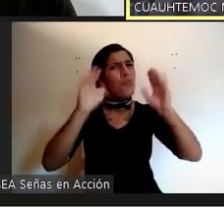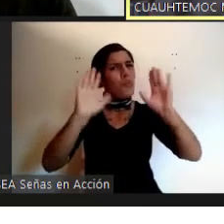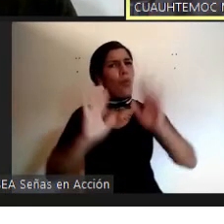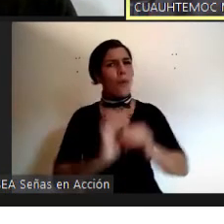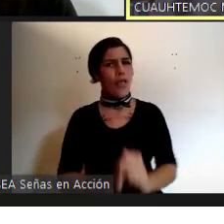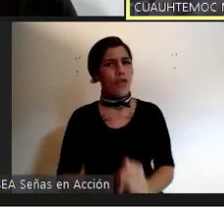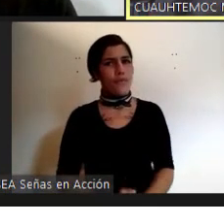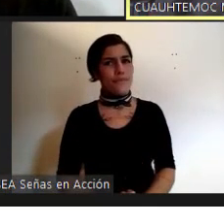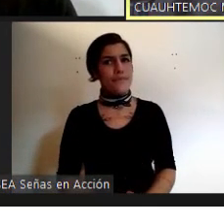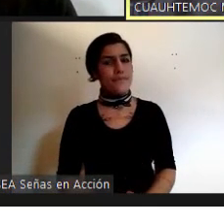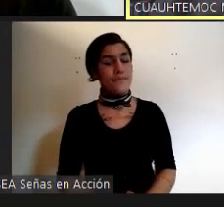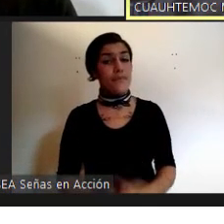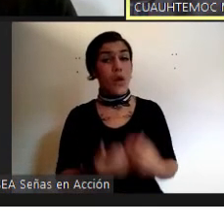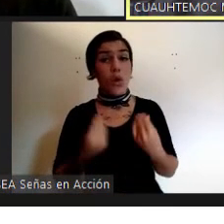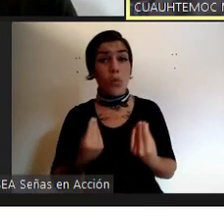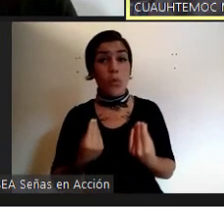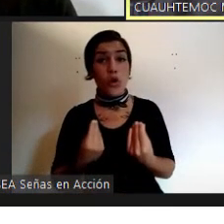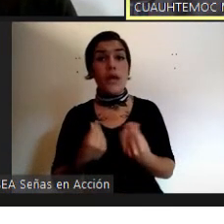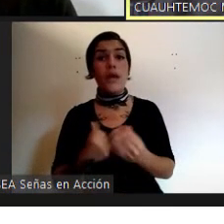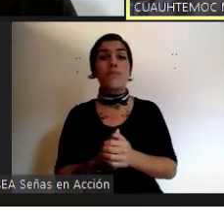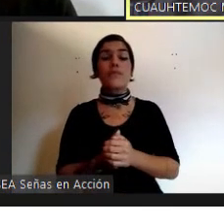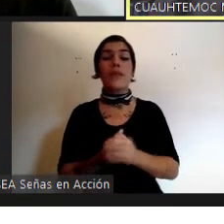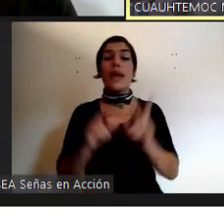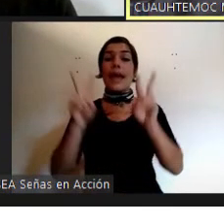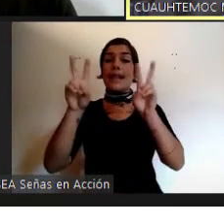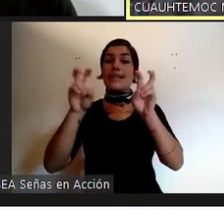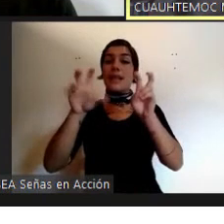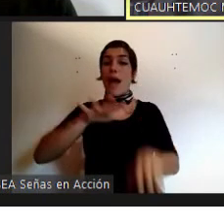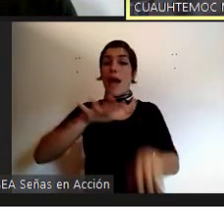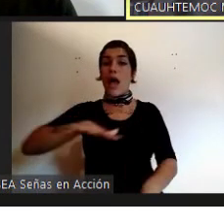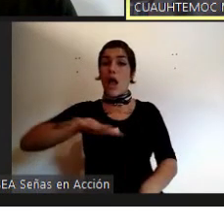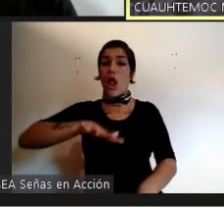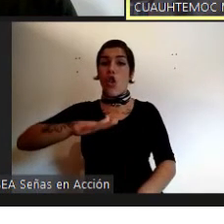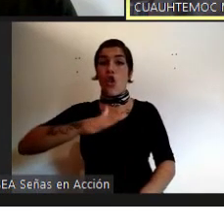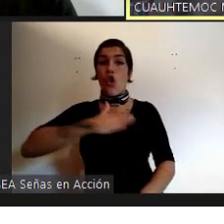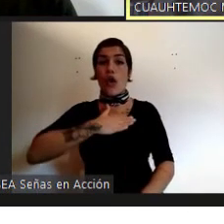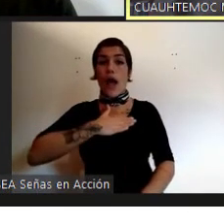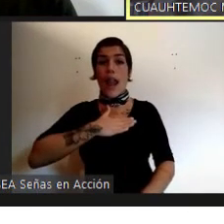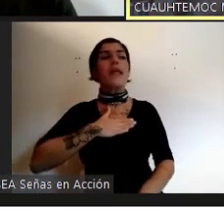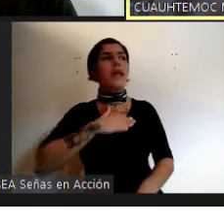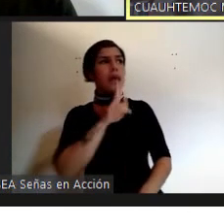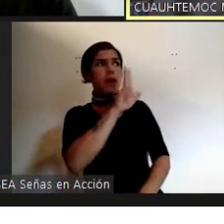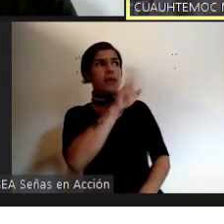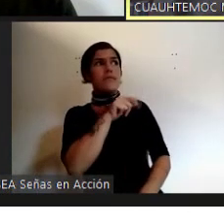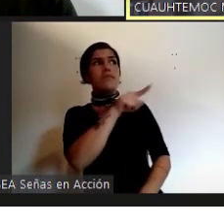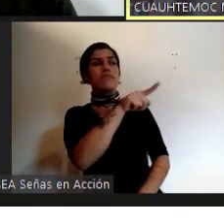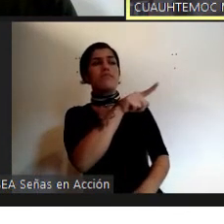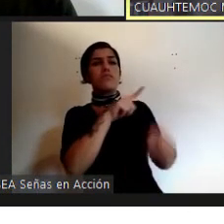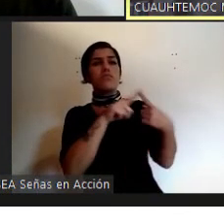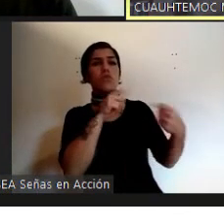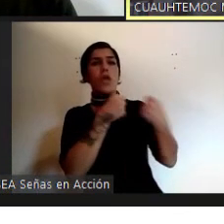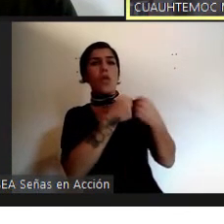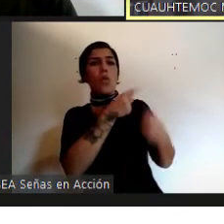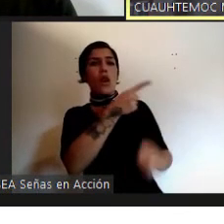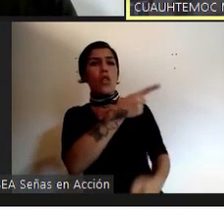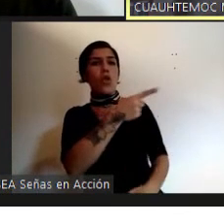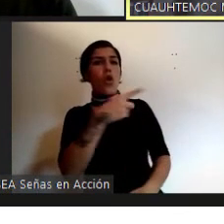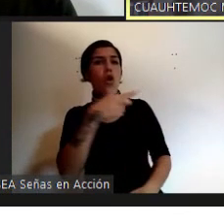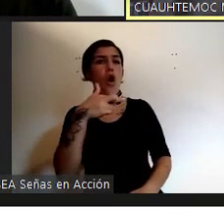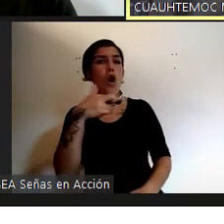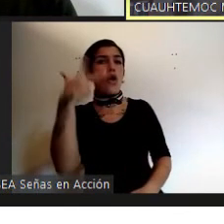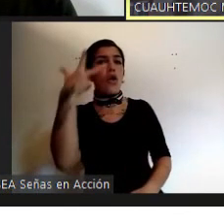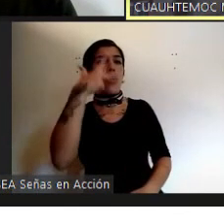that the term local, and I do follow what Philippe is saying,